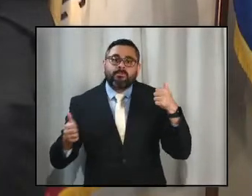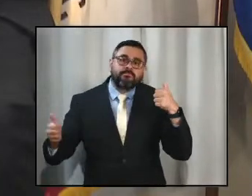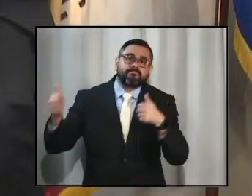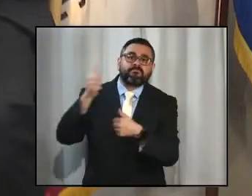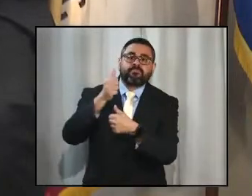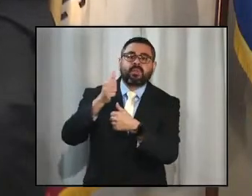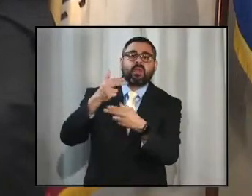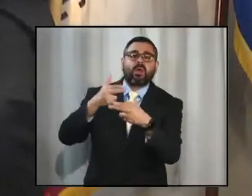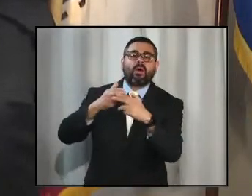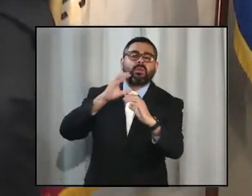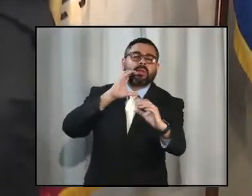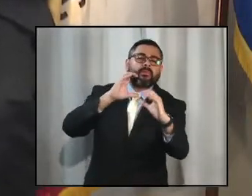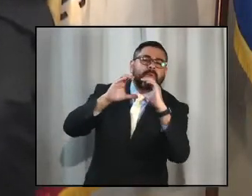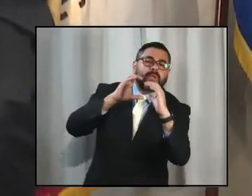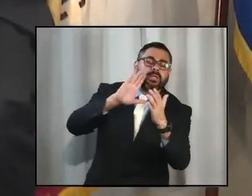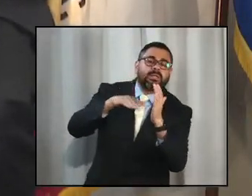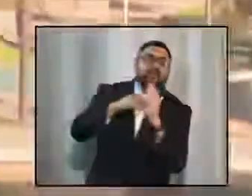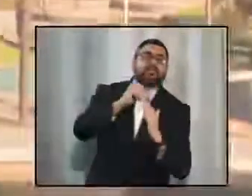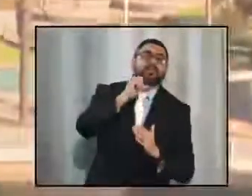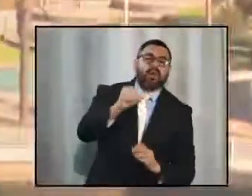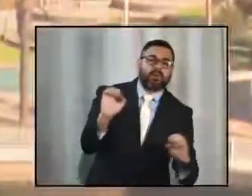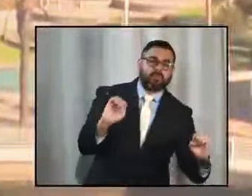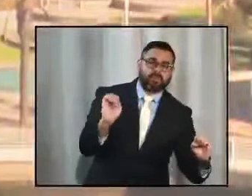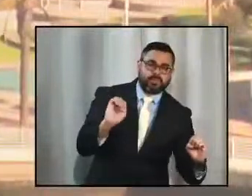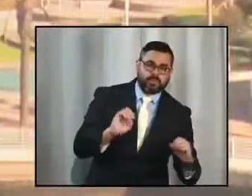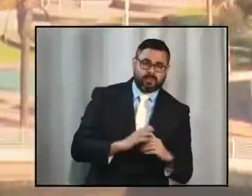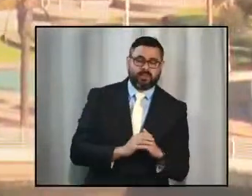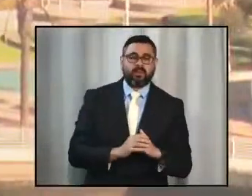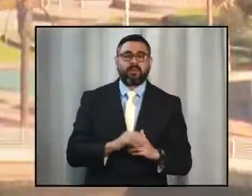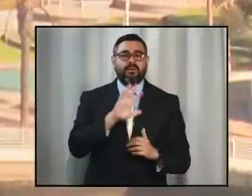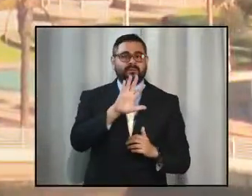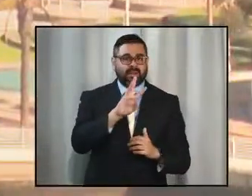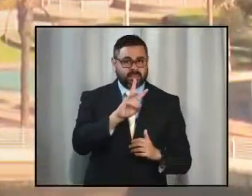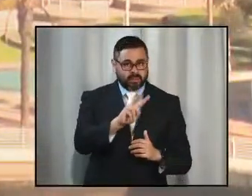communication center. Mm-hmm. So call our non-emergency line. It is